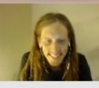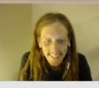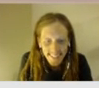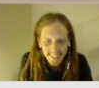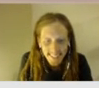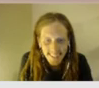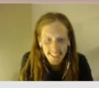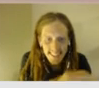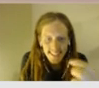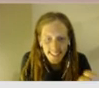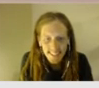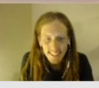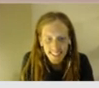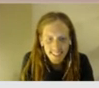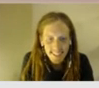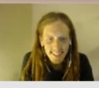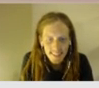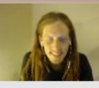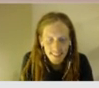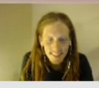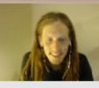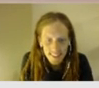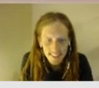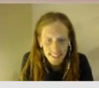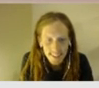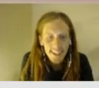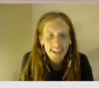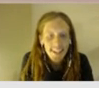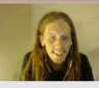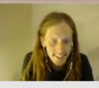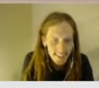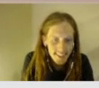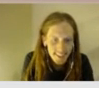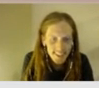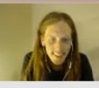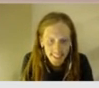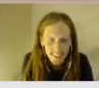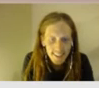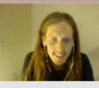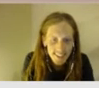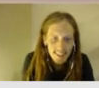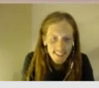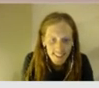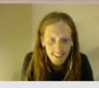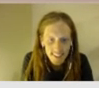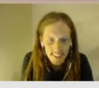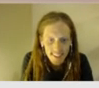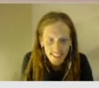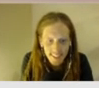cultures, It's they have to say yes to everything. And so a guy showing up with the camera, like, they can't tell him to get